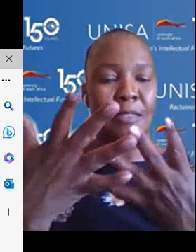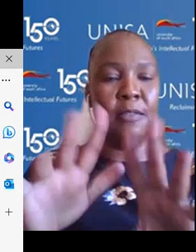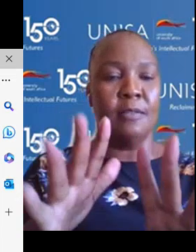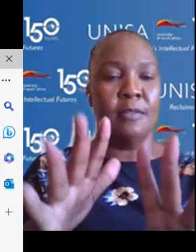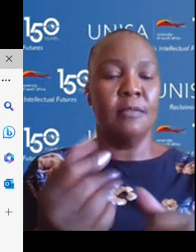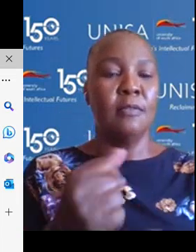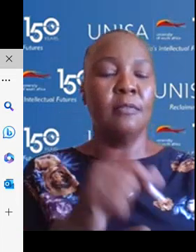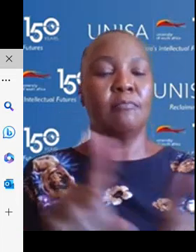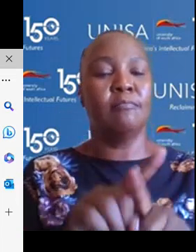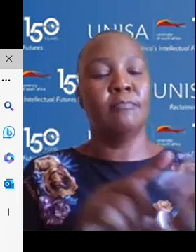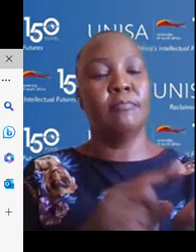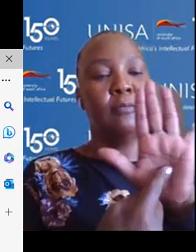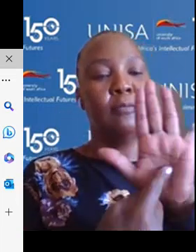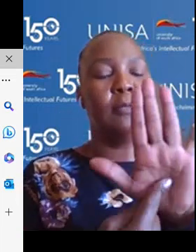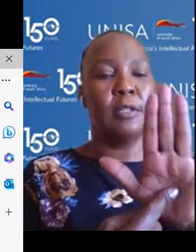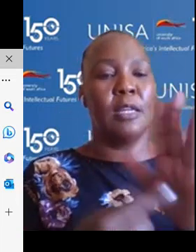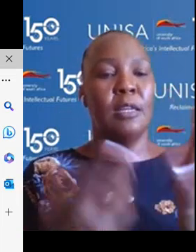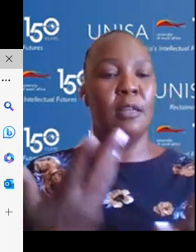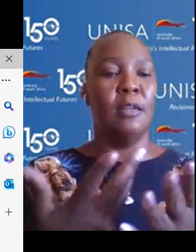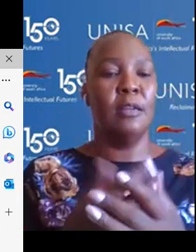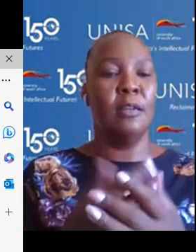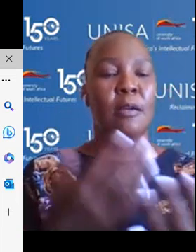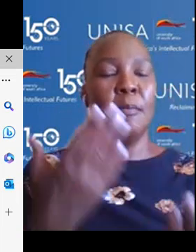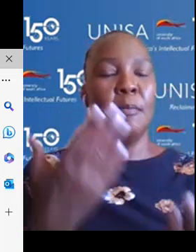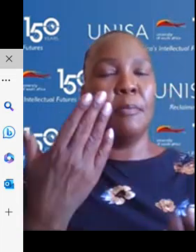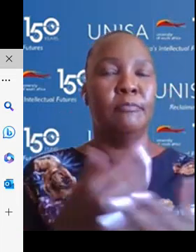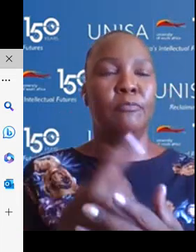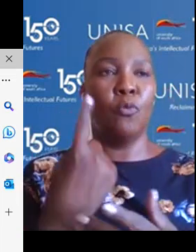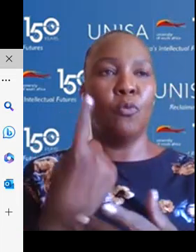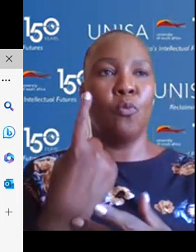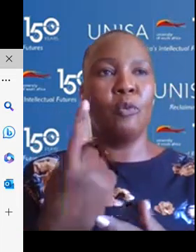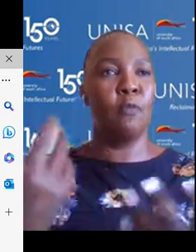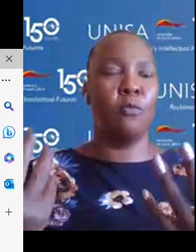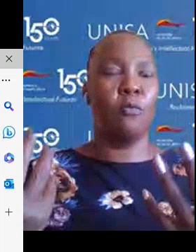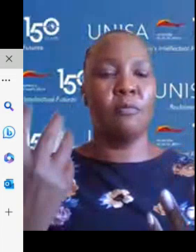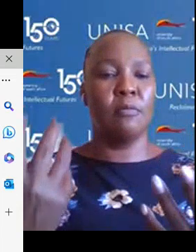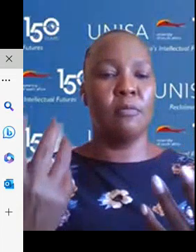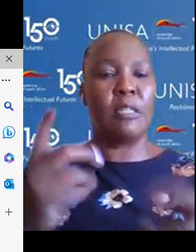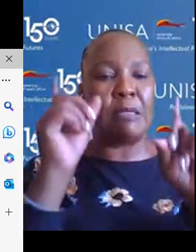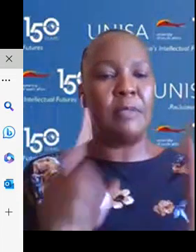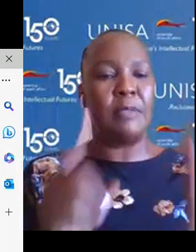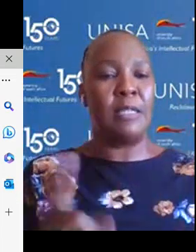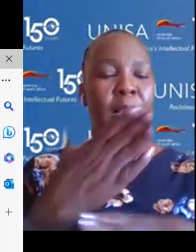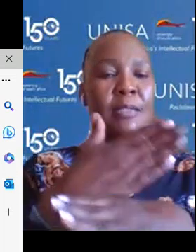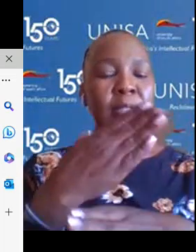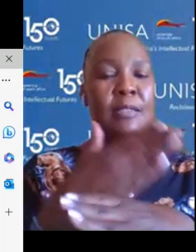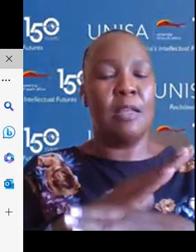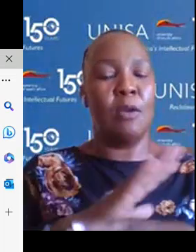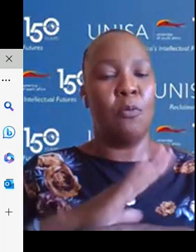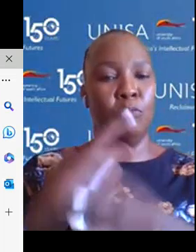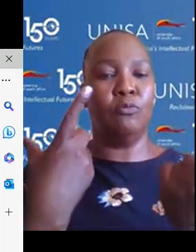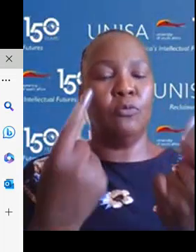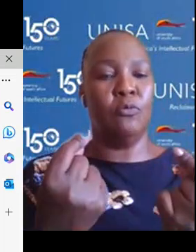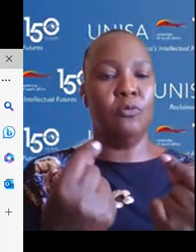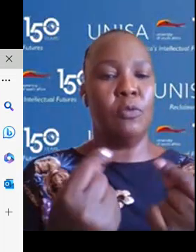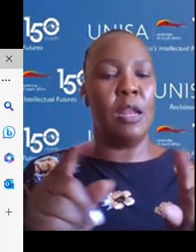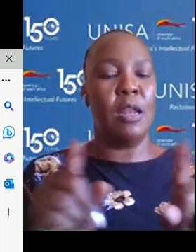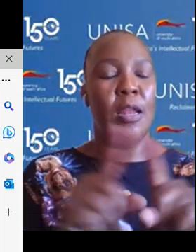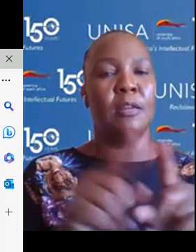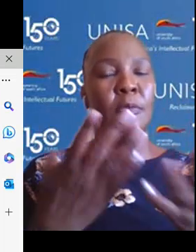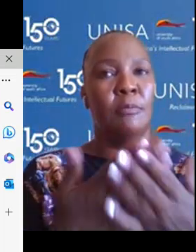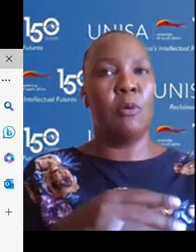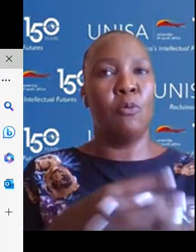for instance, there might be ones for specific tasks that I want to do. Say I want to